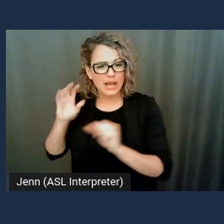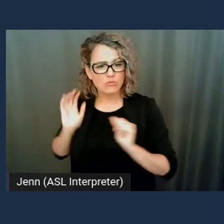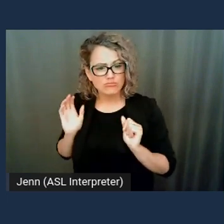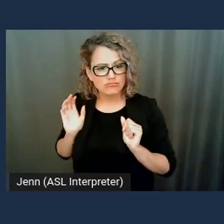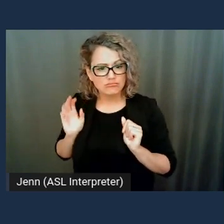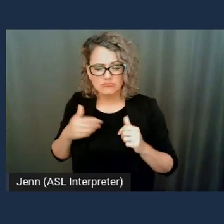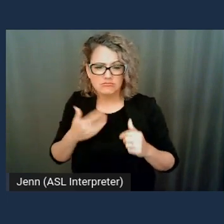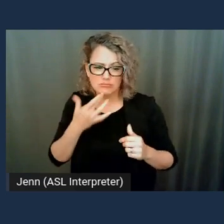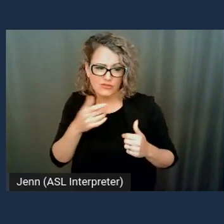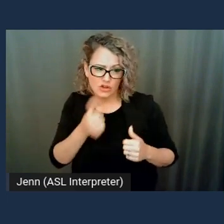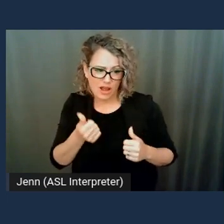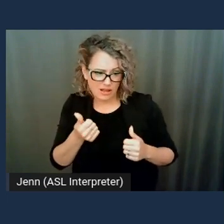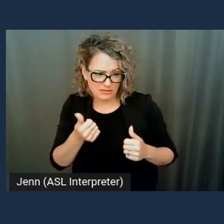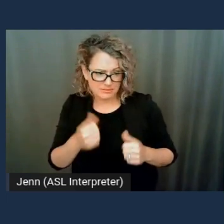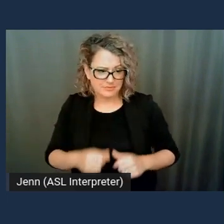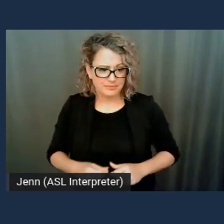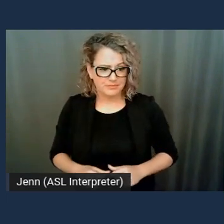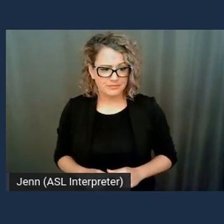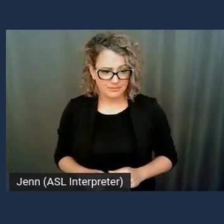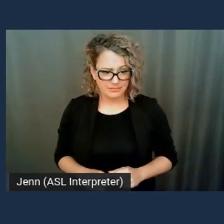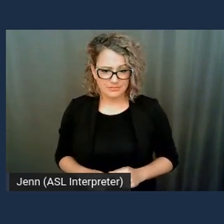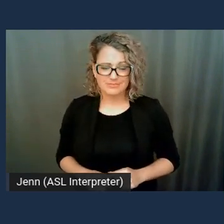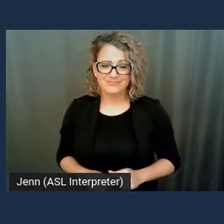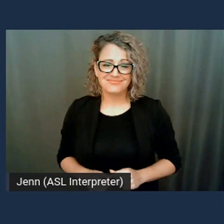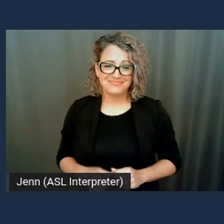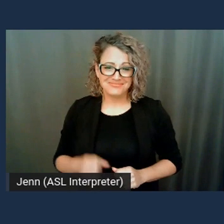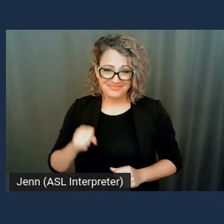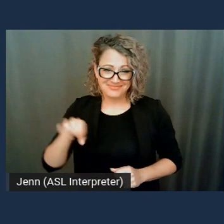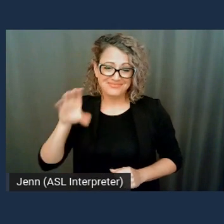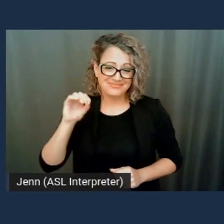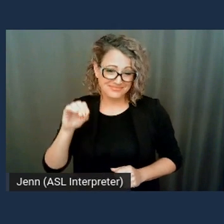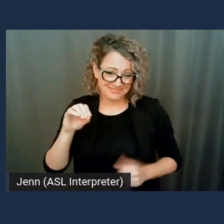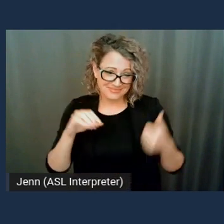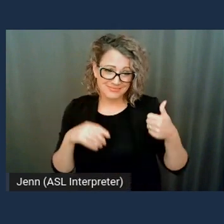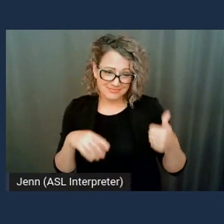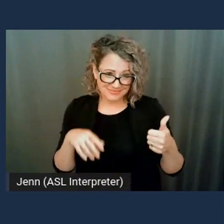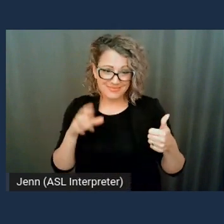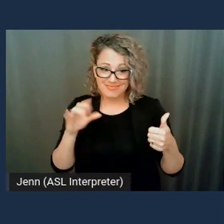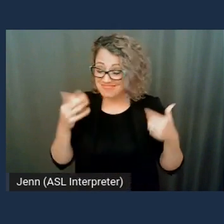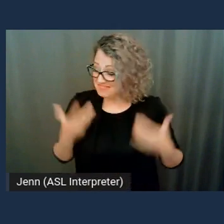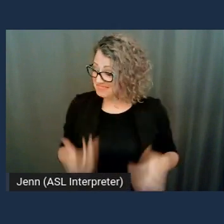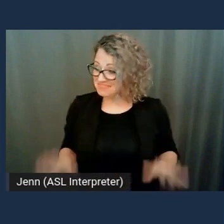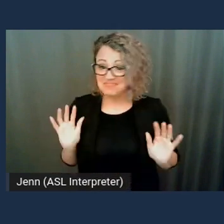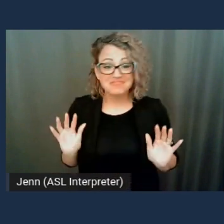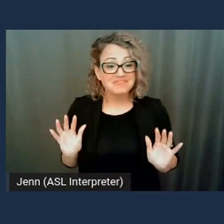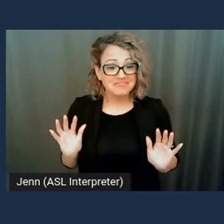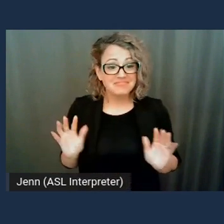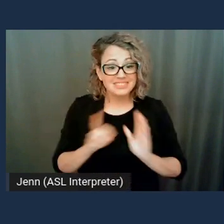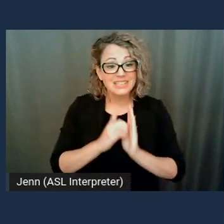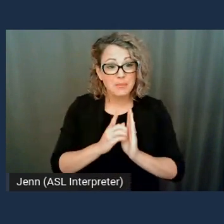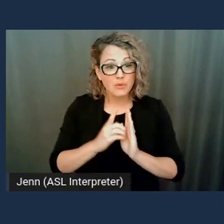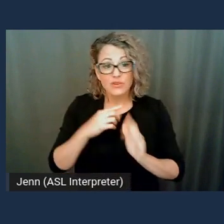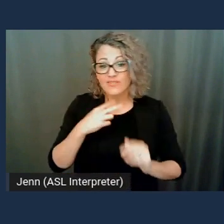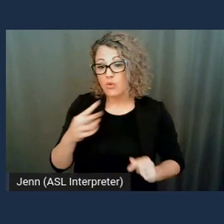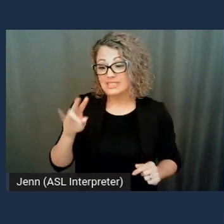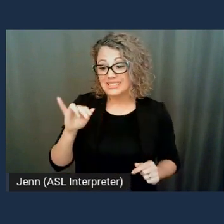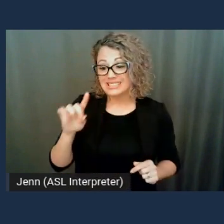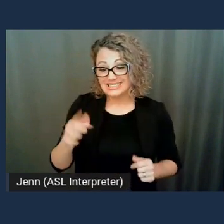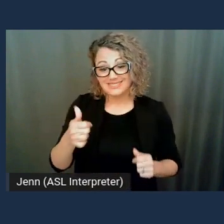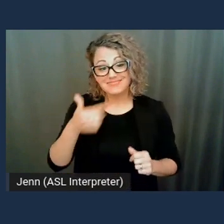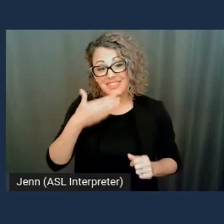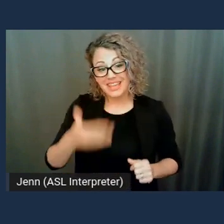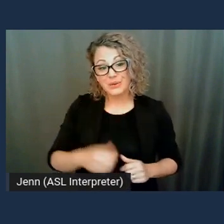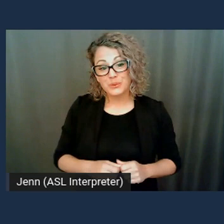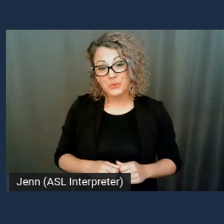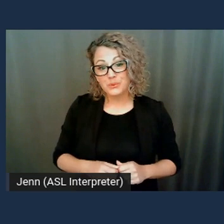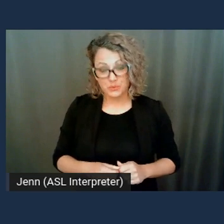in the status here. Great. I think this concludes the demo of Voice ID. Thank you. Thank